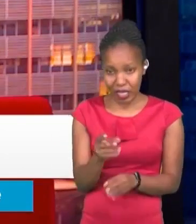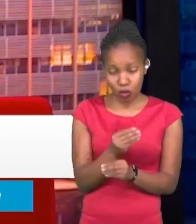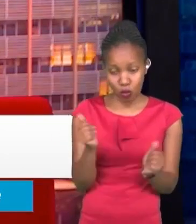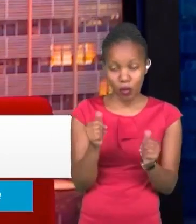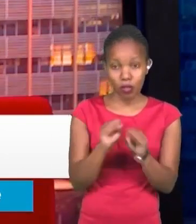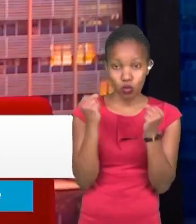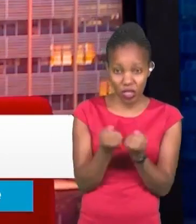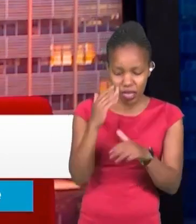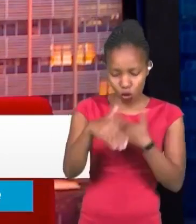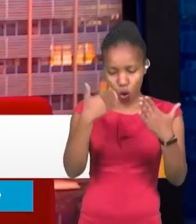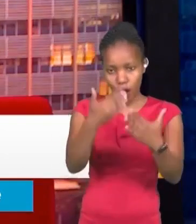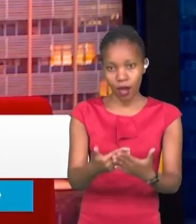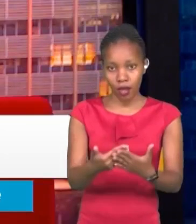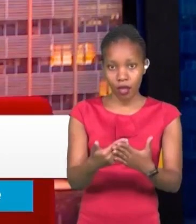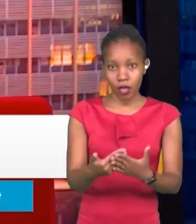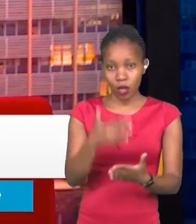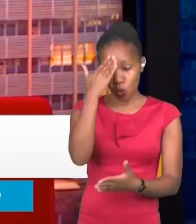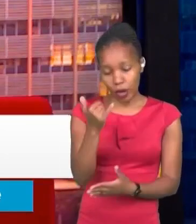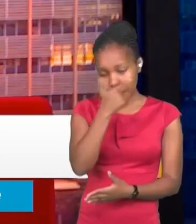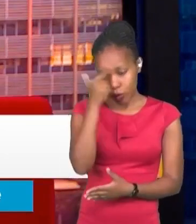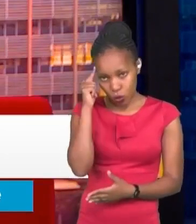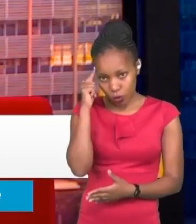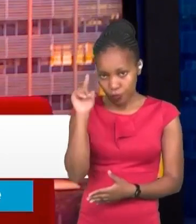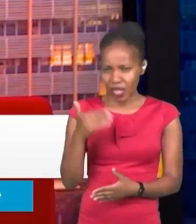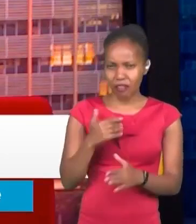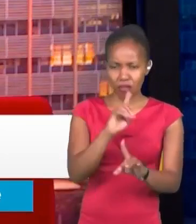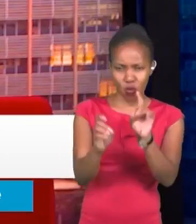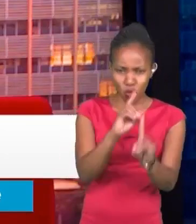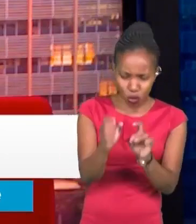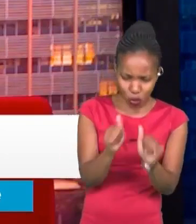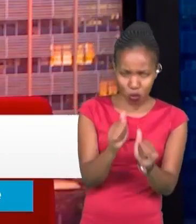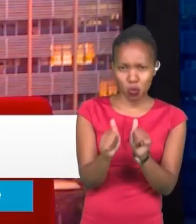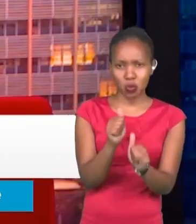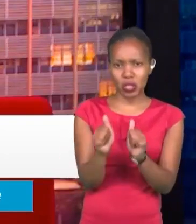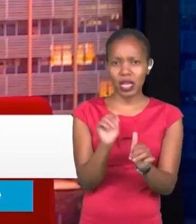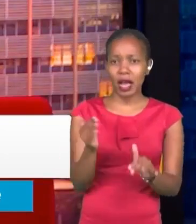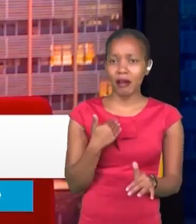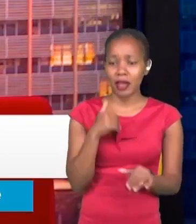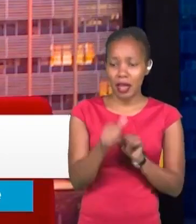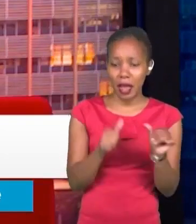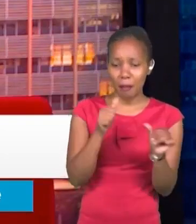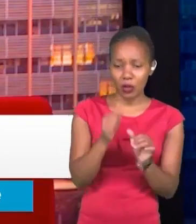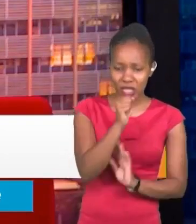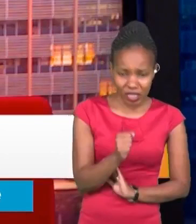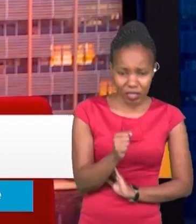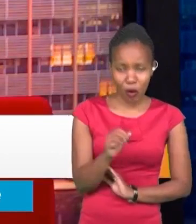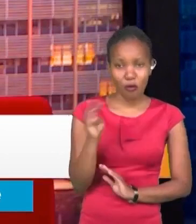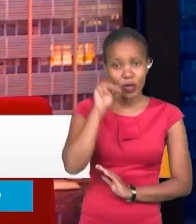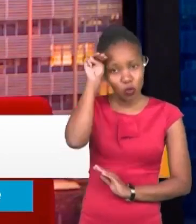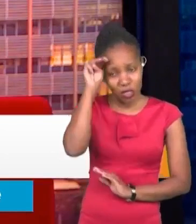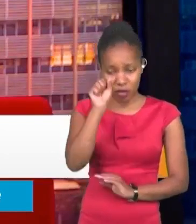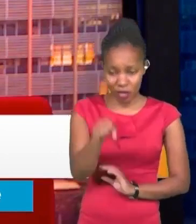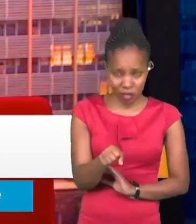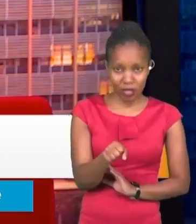by the society as a whole. Because there are questions that arise mm-hmm. Regarding the age of consent. Okay. Oh,